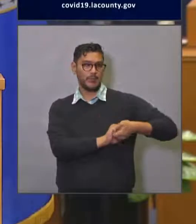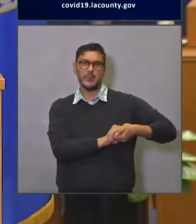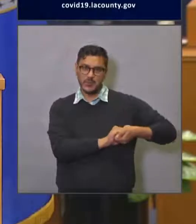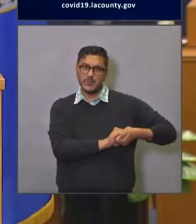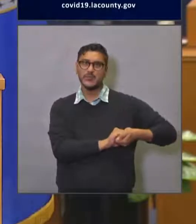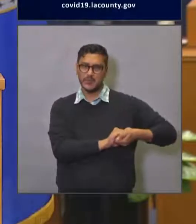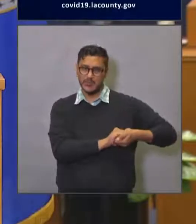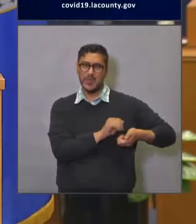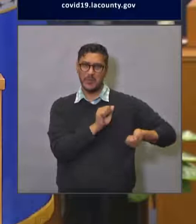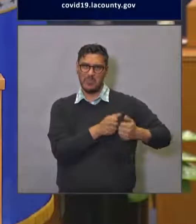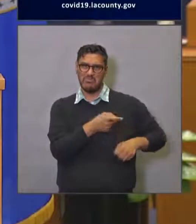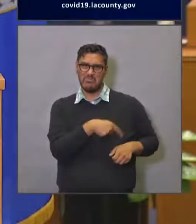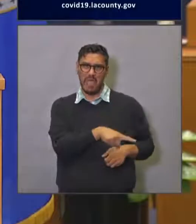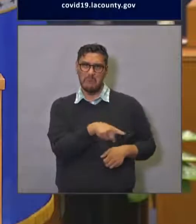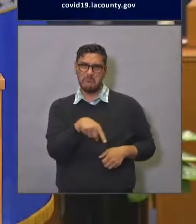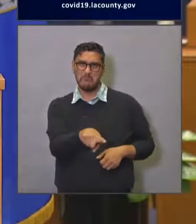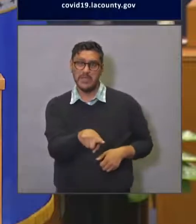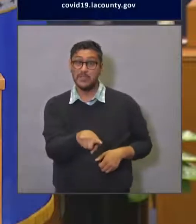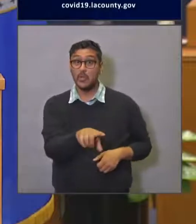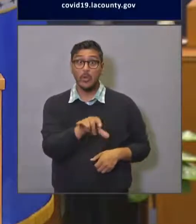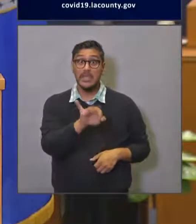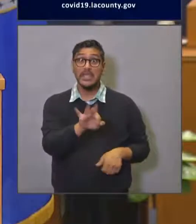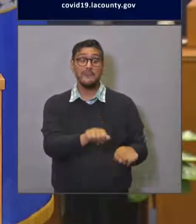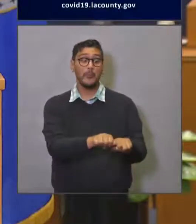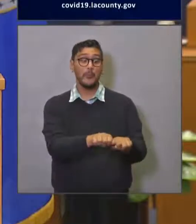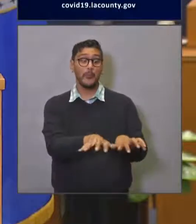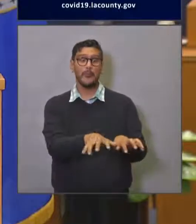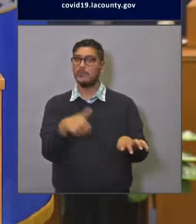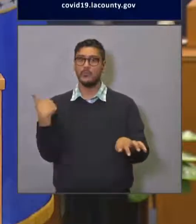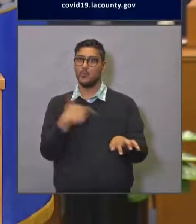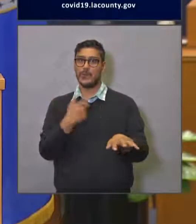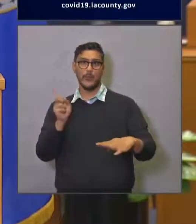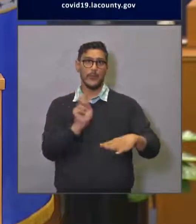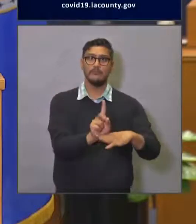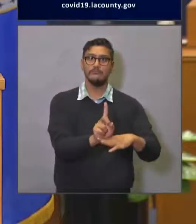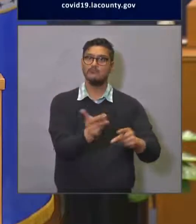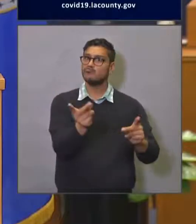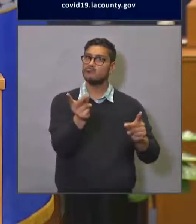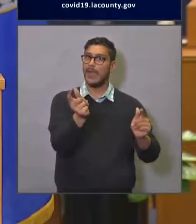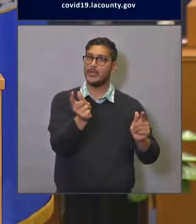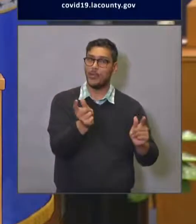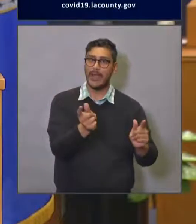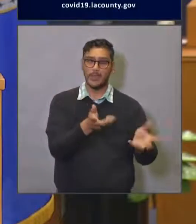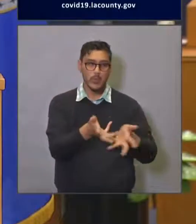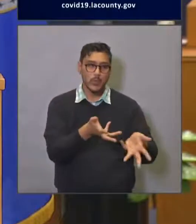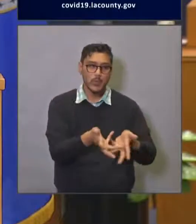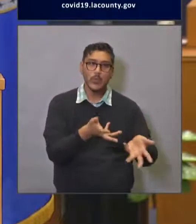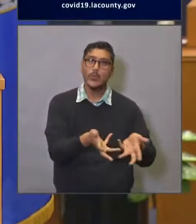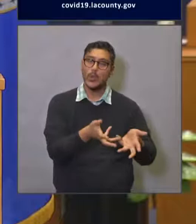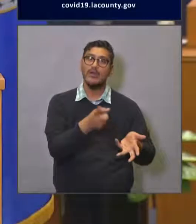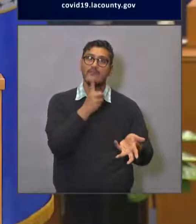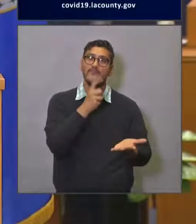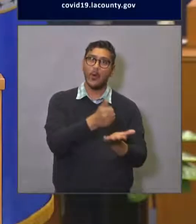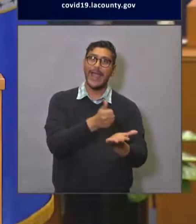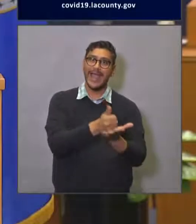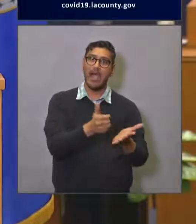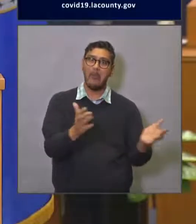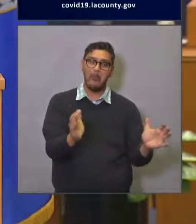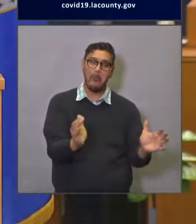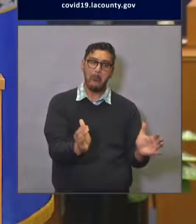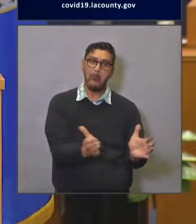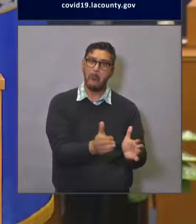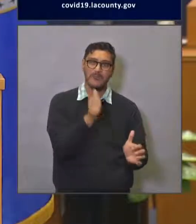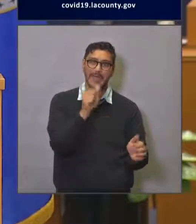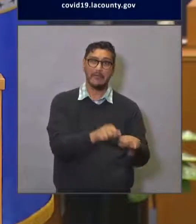so that we can come in quickly and really help make sure that we're doing our very best to prevent as much spread as